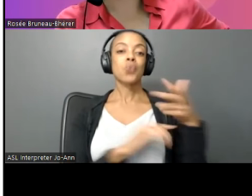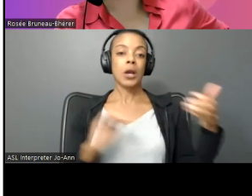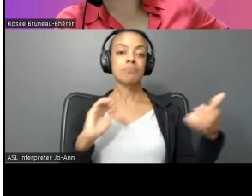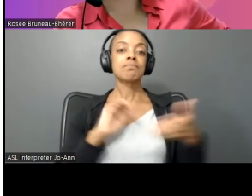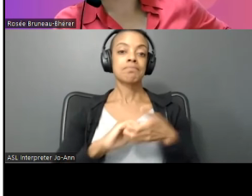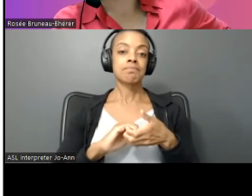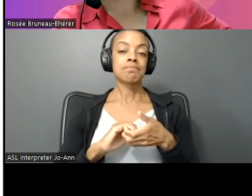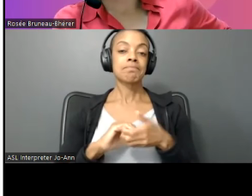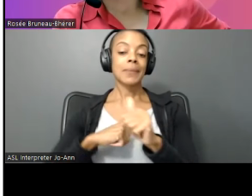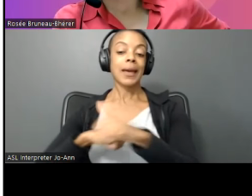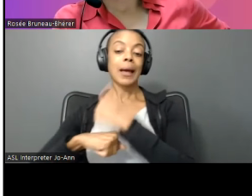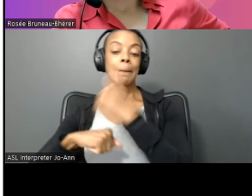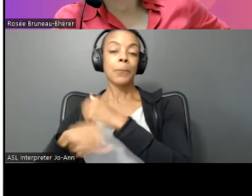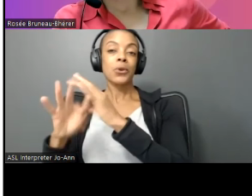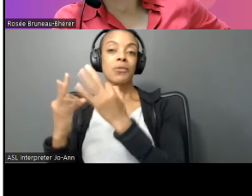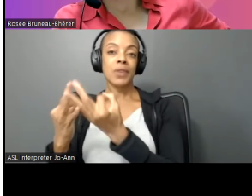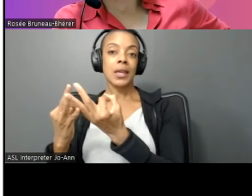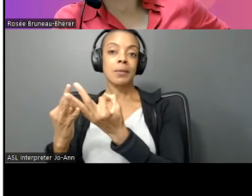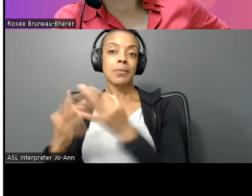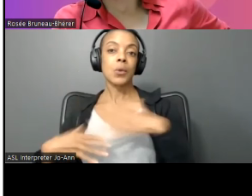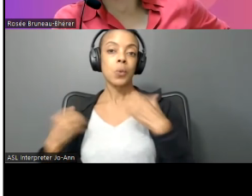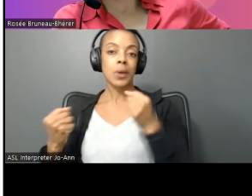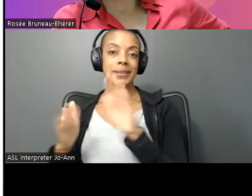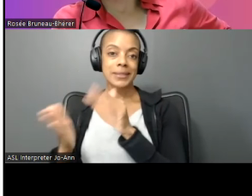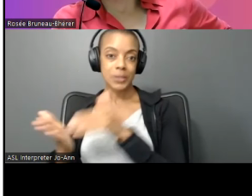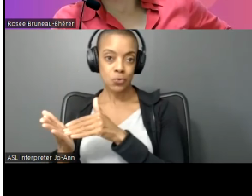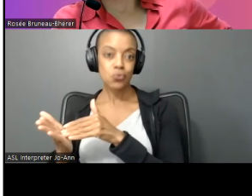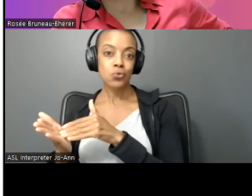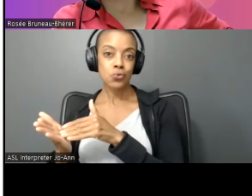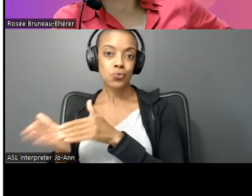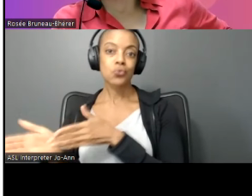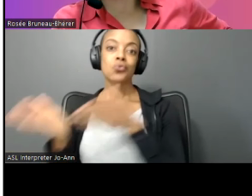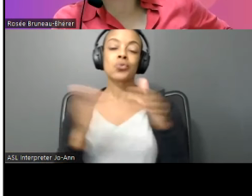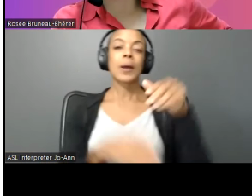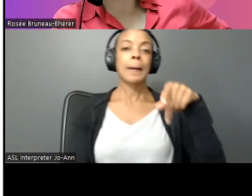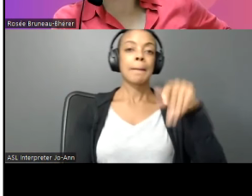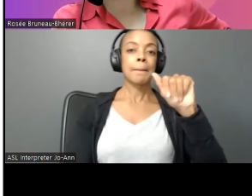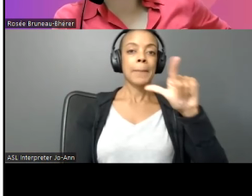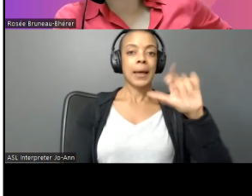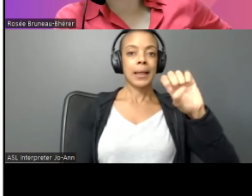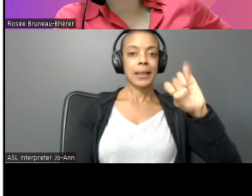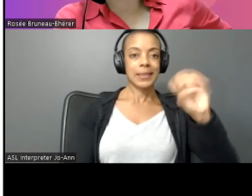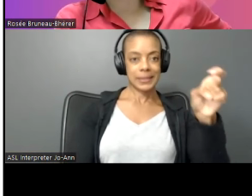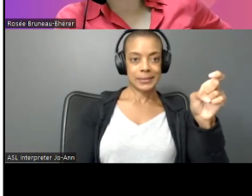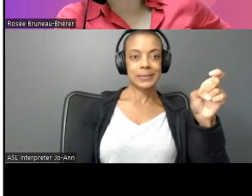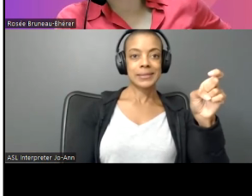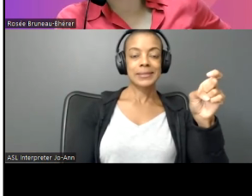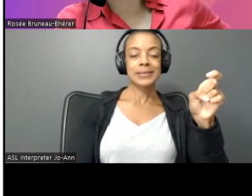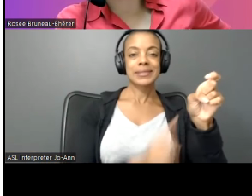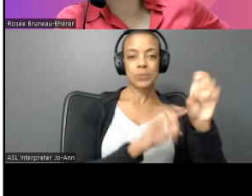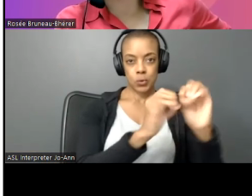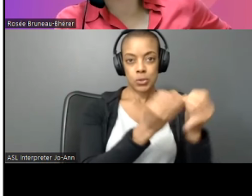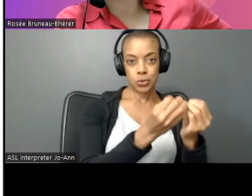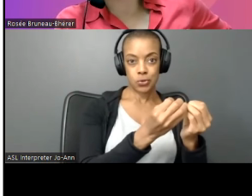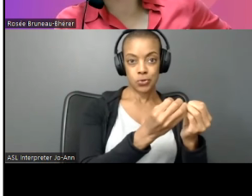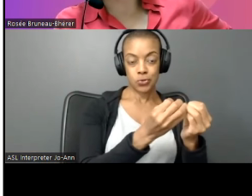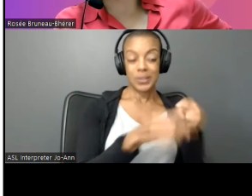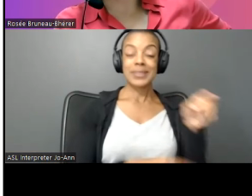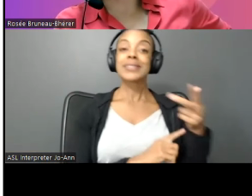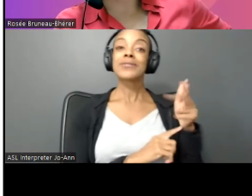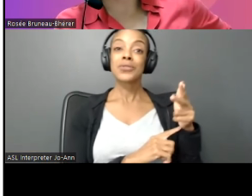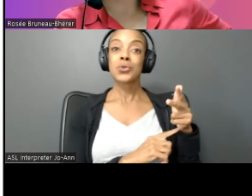Alberta Family Wellness Center and PALIX, an organization. This is a video that is